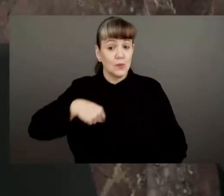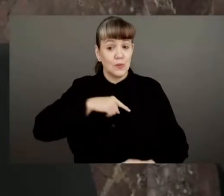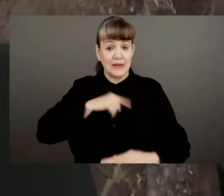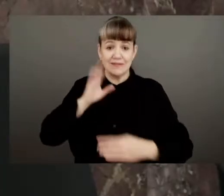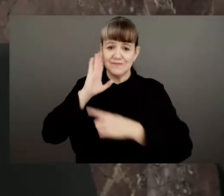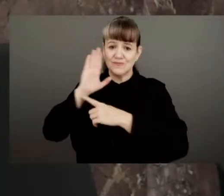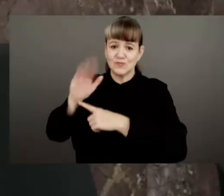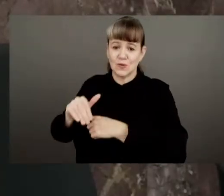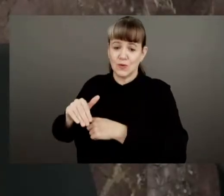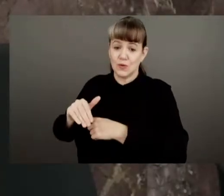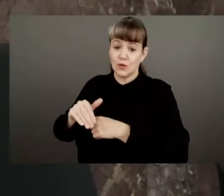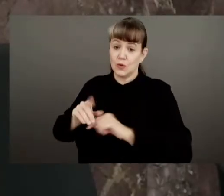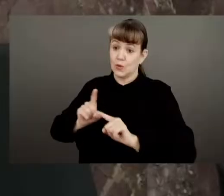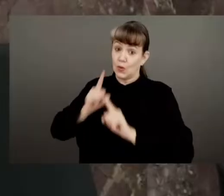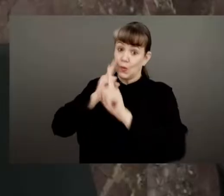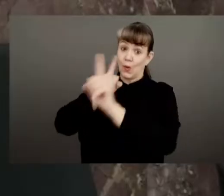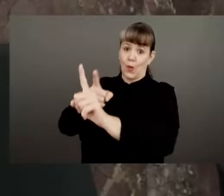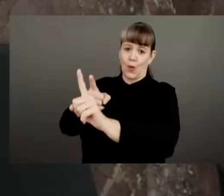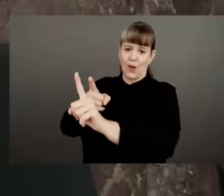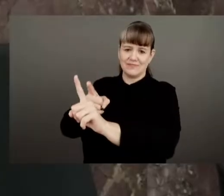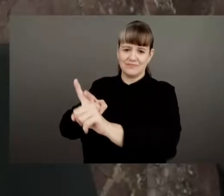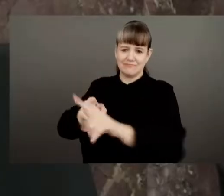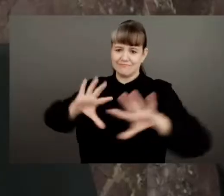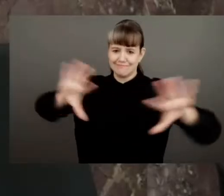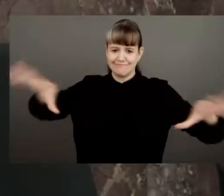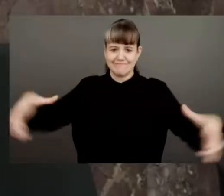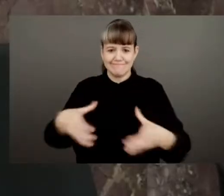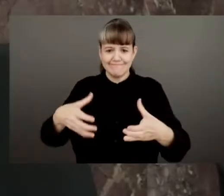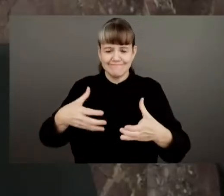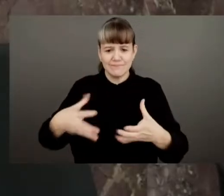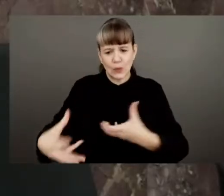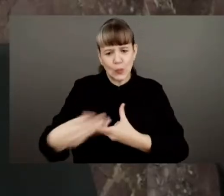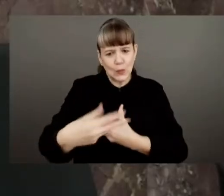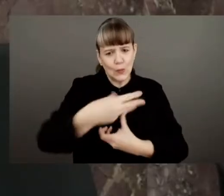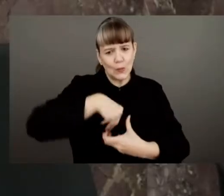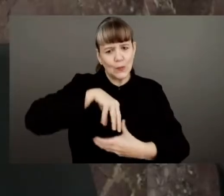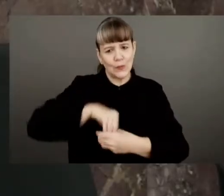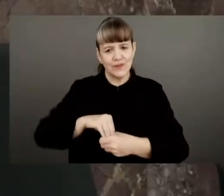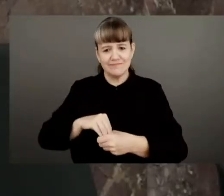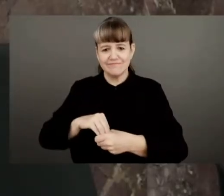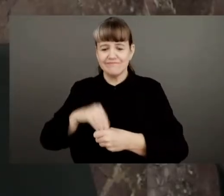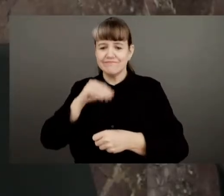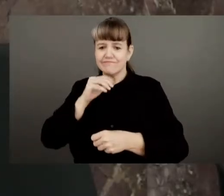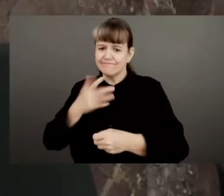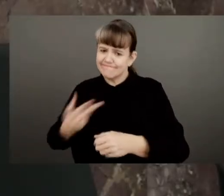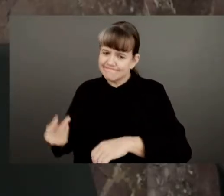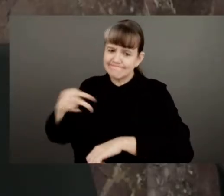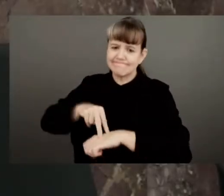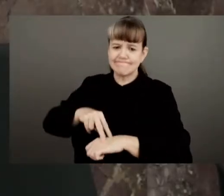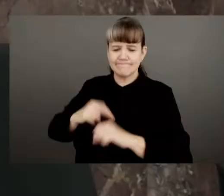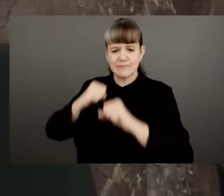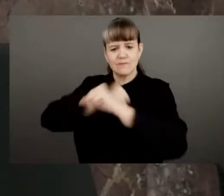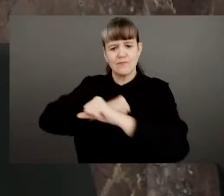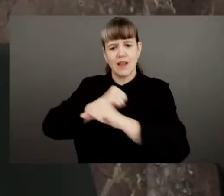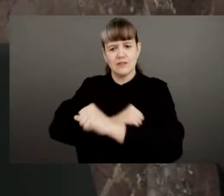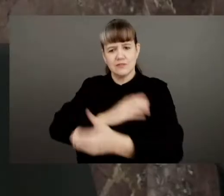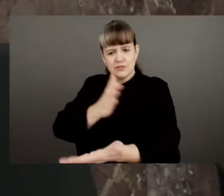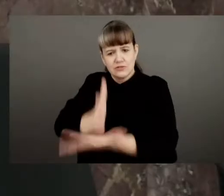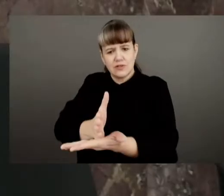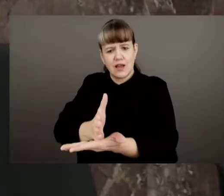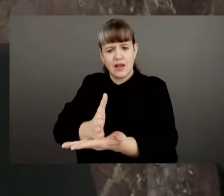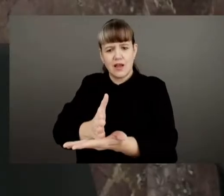firmly against racism and discrimination in all its forms. Every act